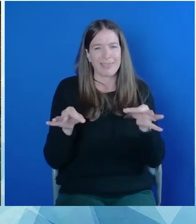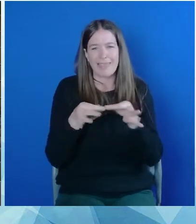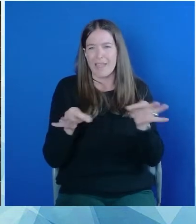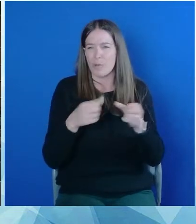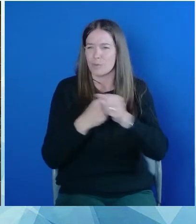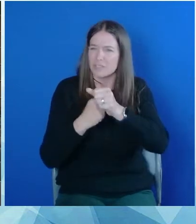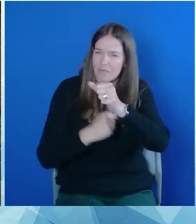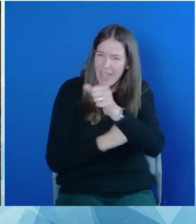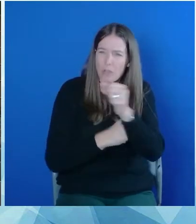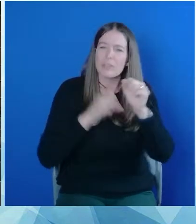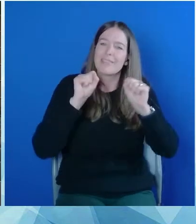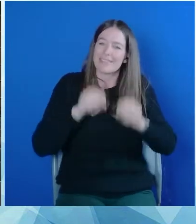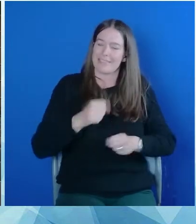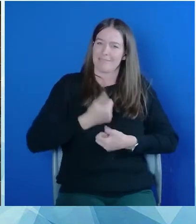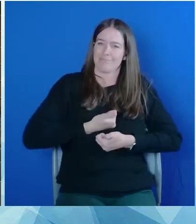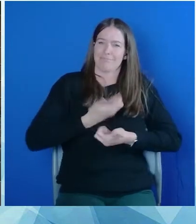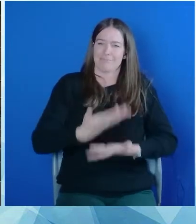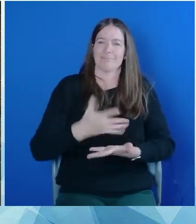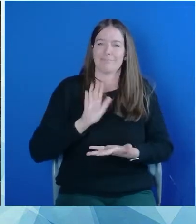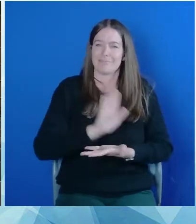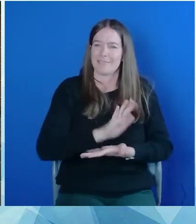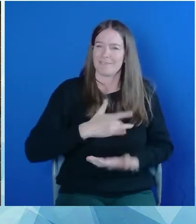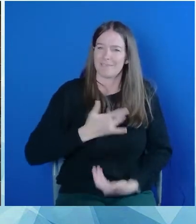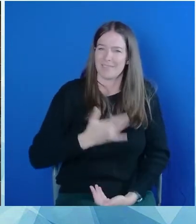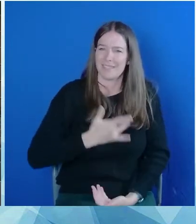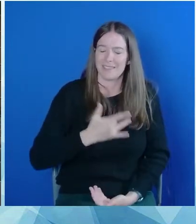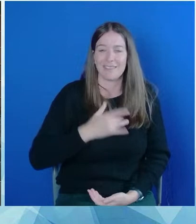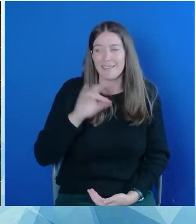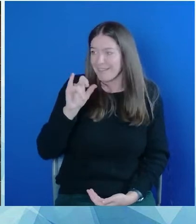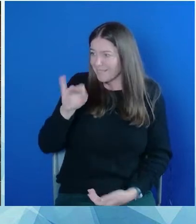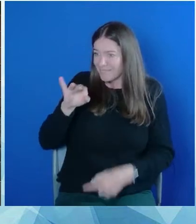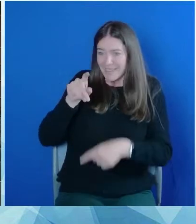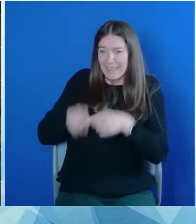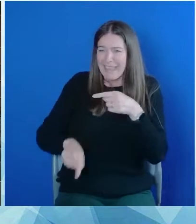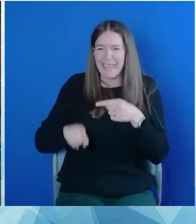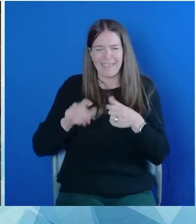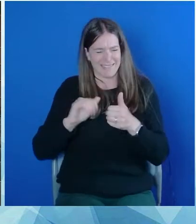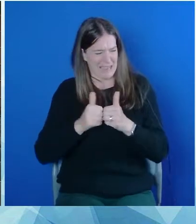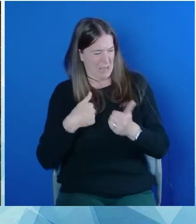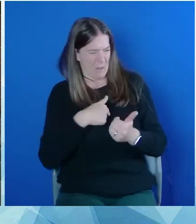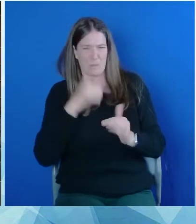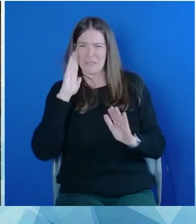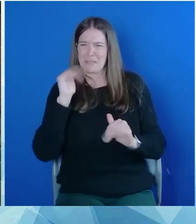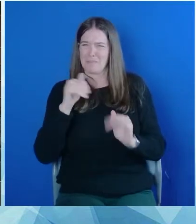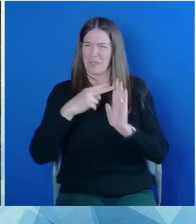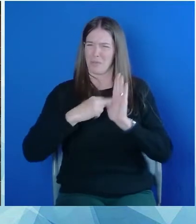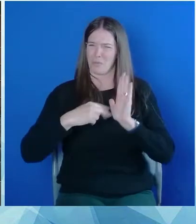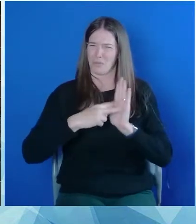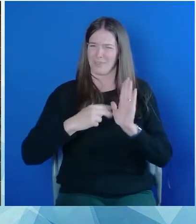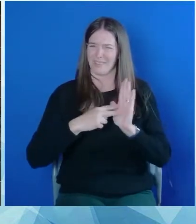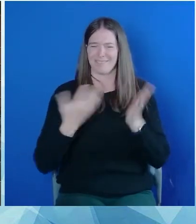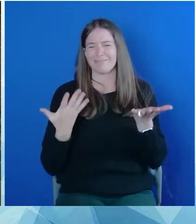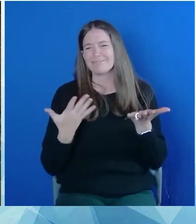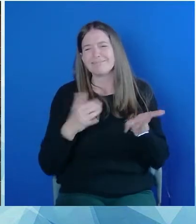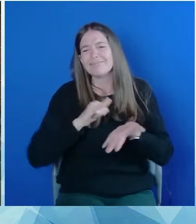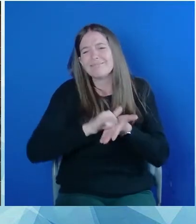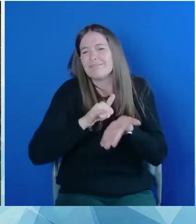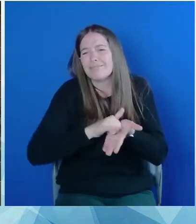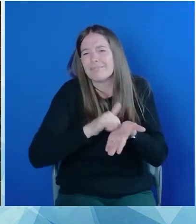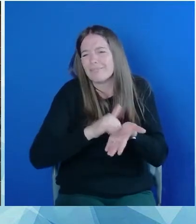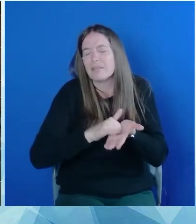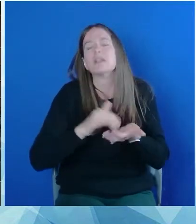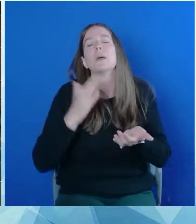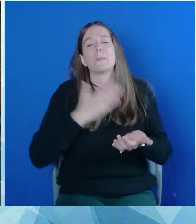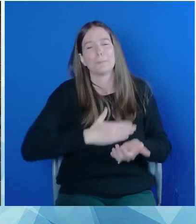their feelings. If they can't, how can we expect them to move forward and immediately start reading? We can't. So I would ask you to reconsider how that is